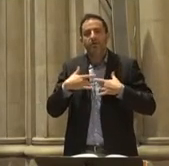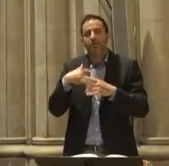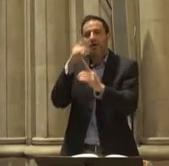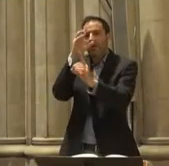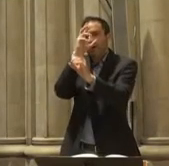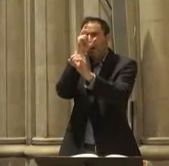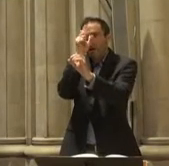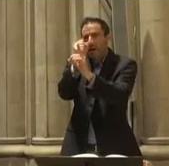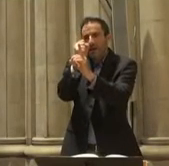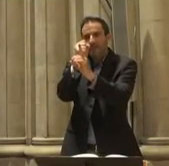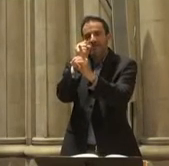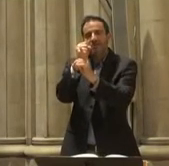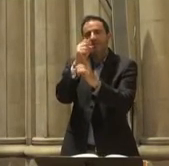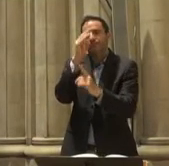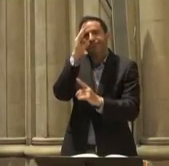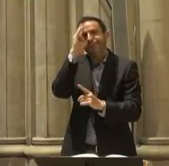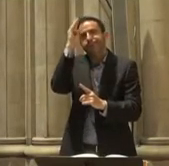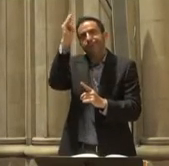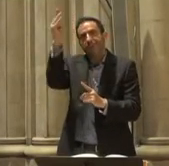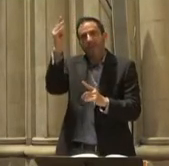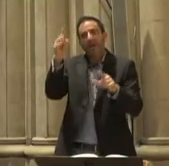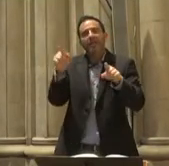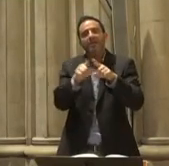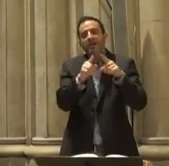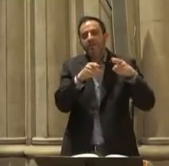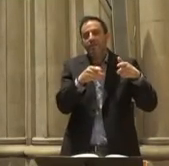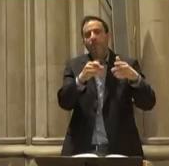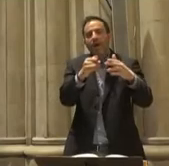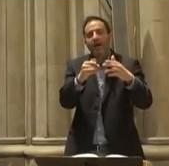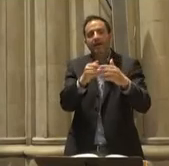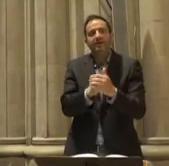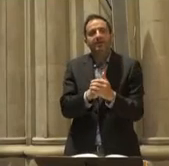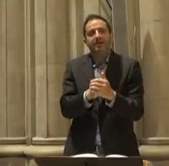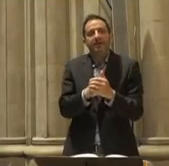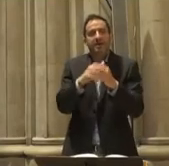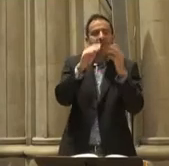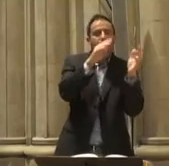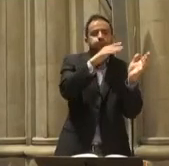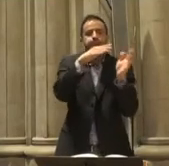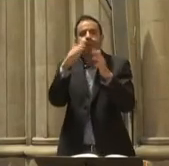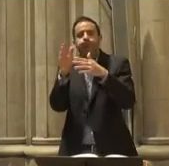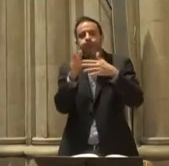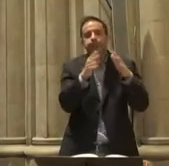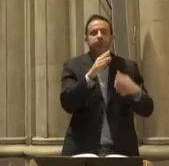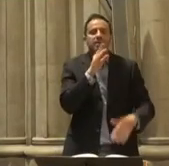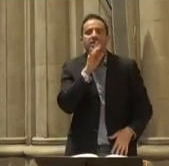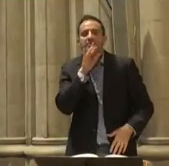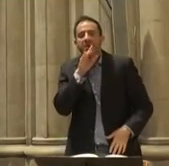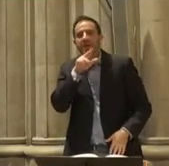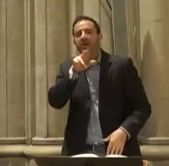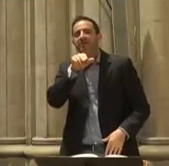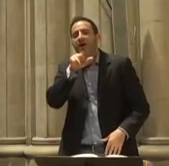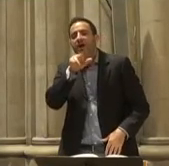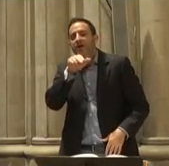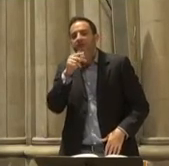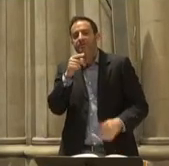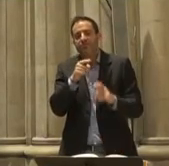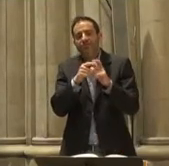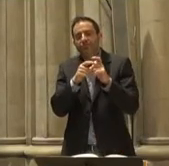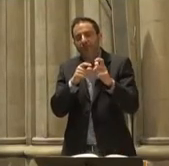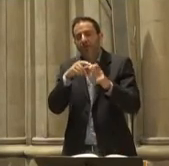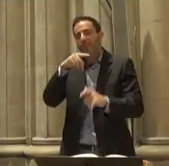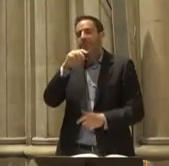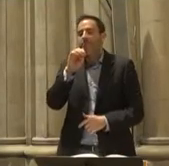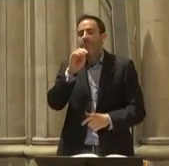our imagination in the same way as the rushing wind and speaking in tongues of Pentecost, or the